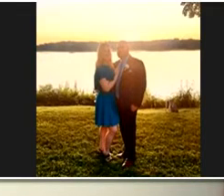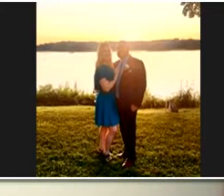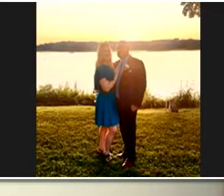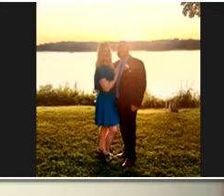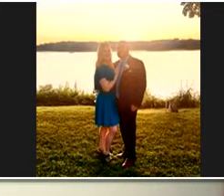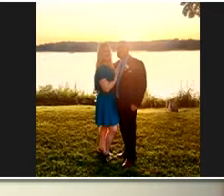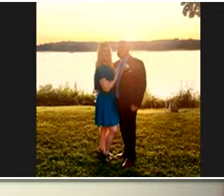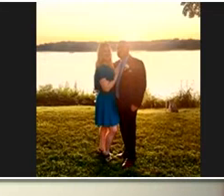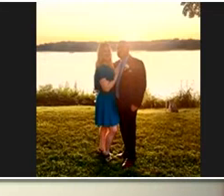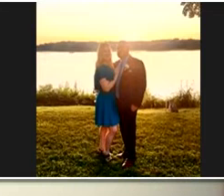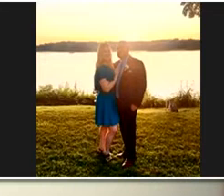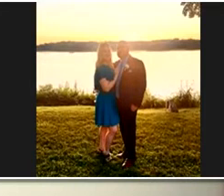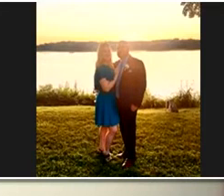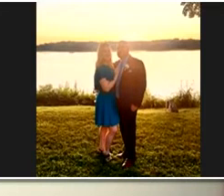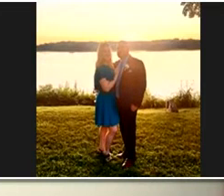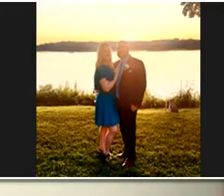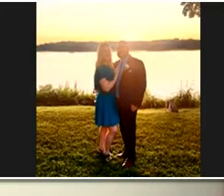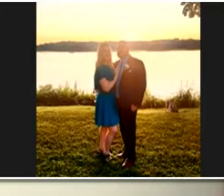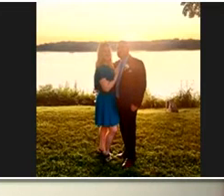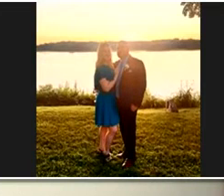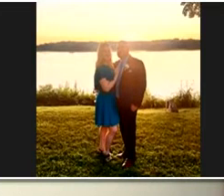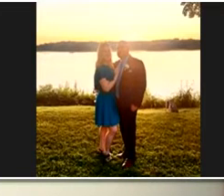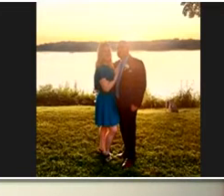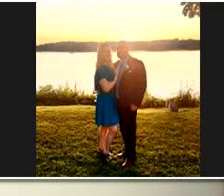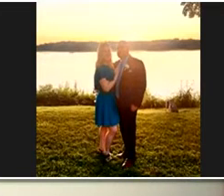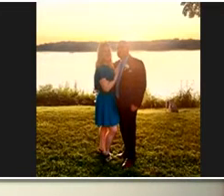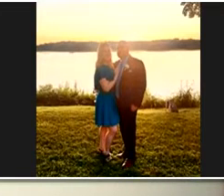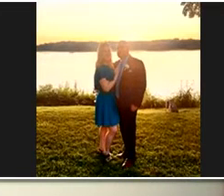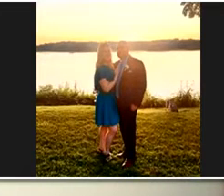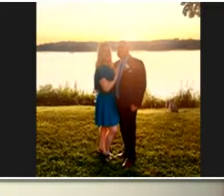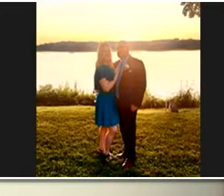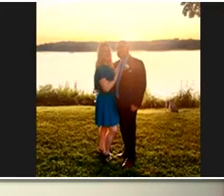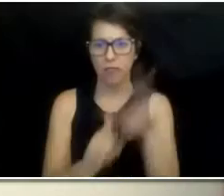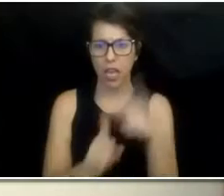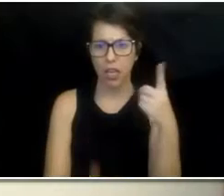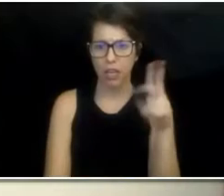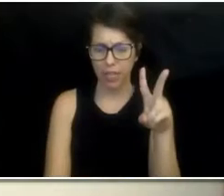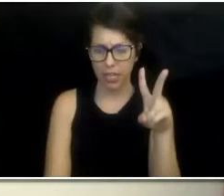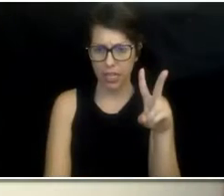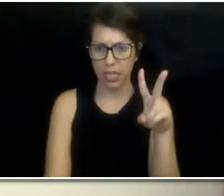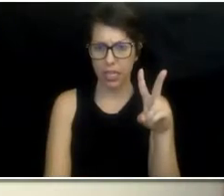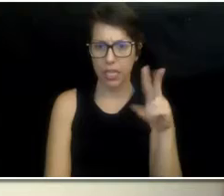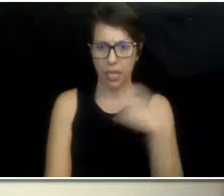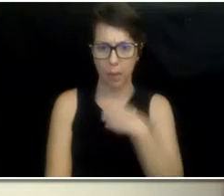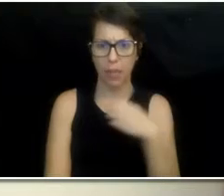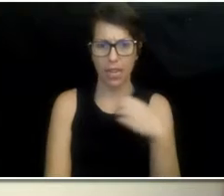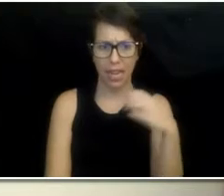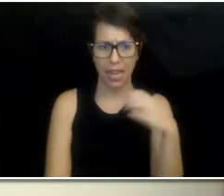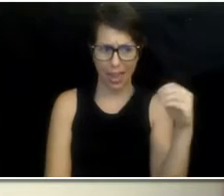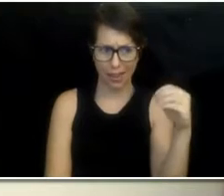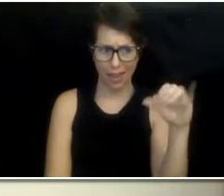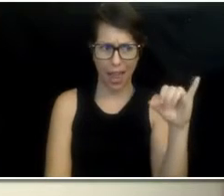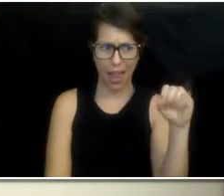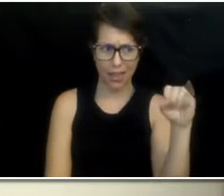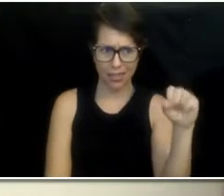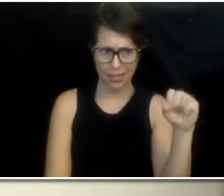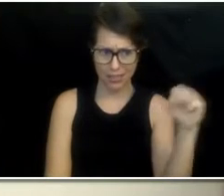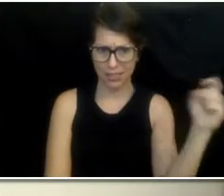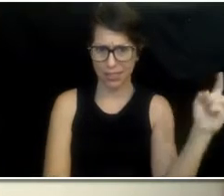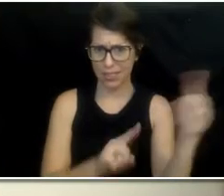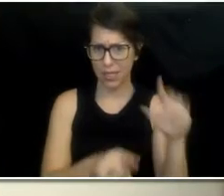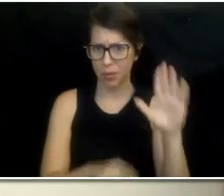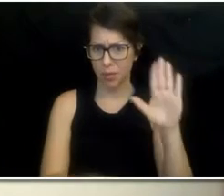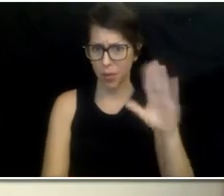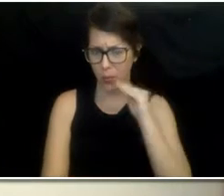haven't heard of it I I can tell you in terms of what the PB policy is and I know that you're aware because me and you have communicated many